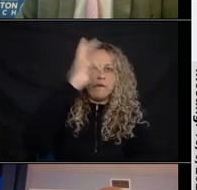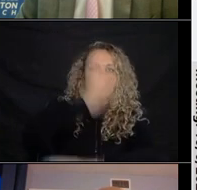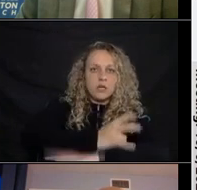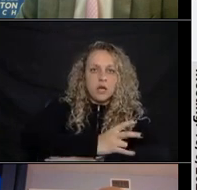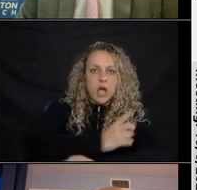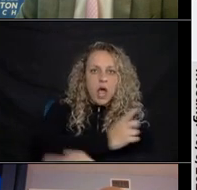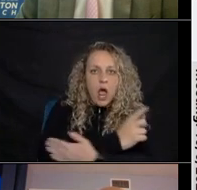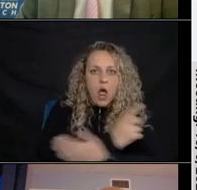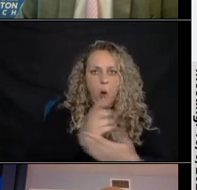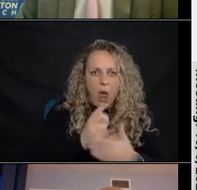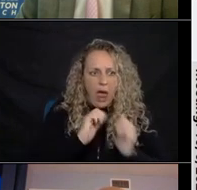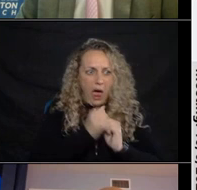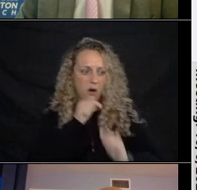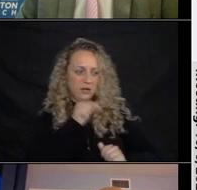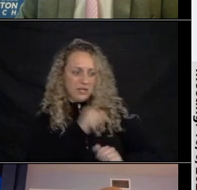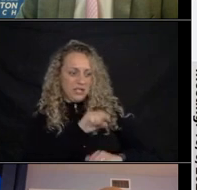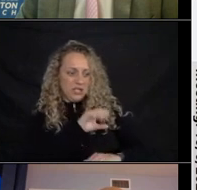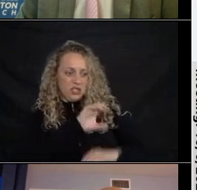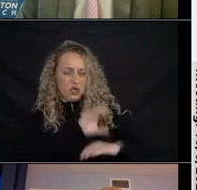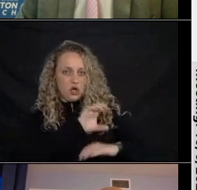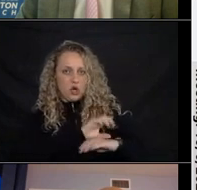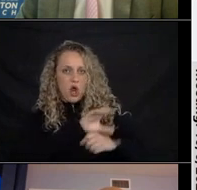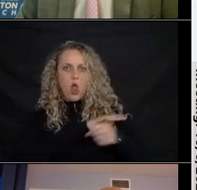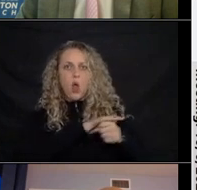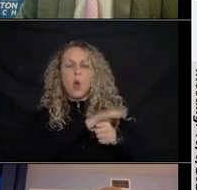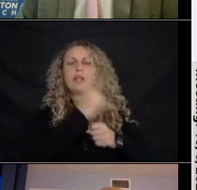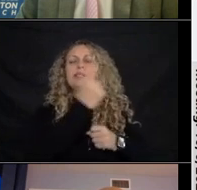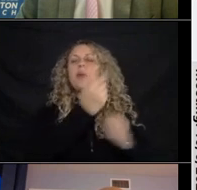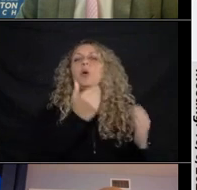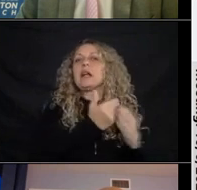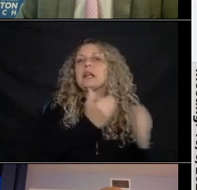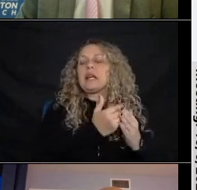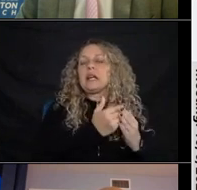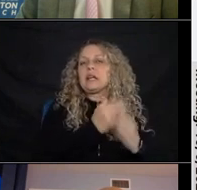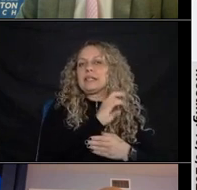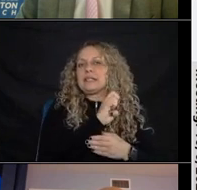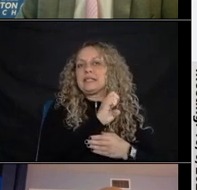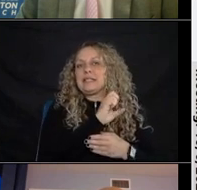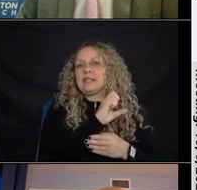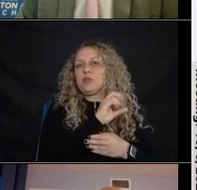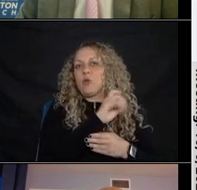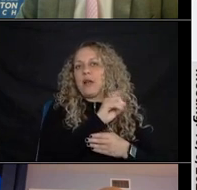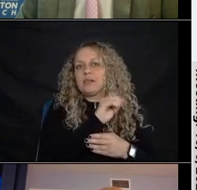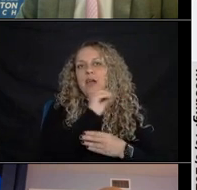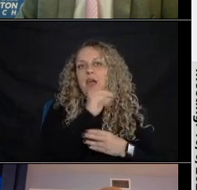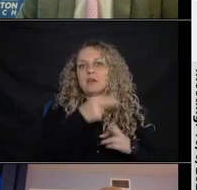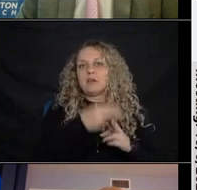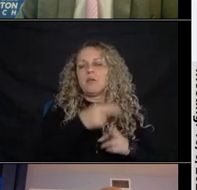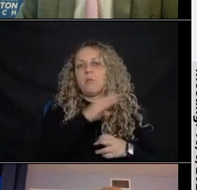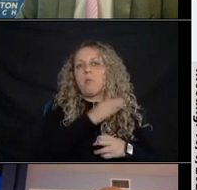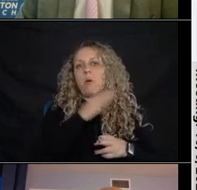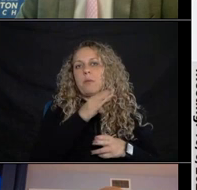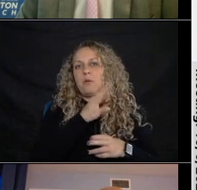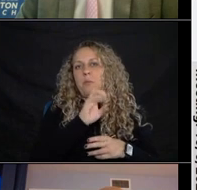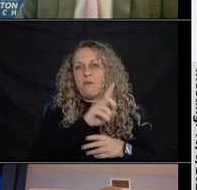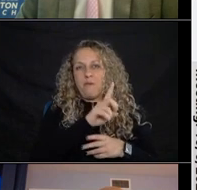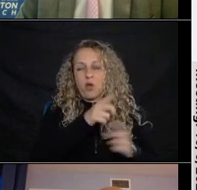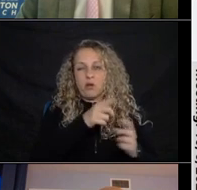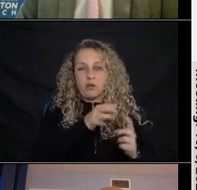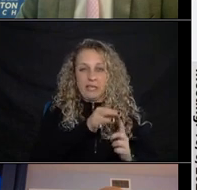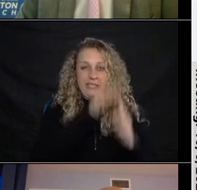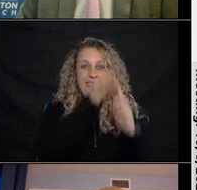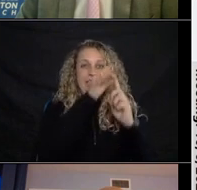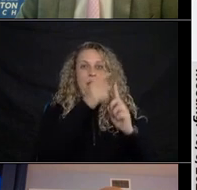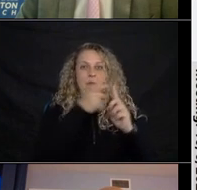is this church, located somewhere near Seacrest and Boynton Boulevard, exempt from the